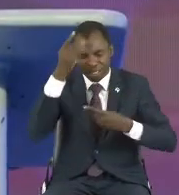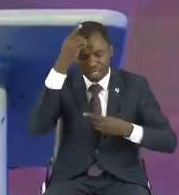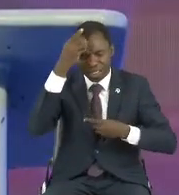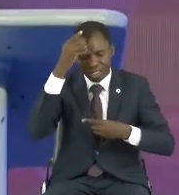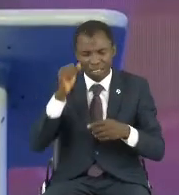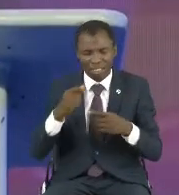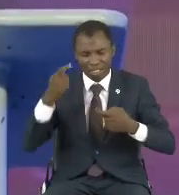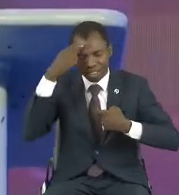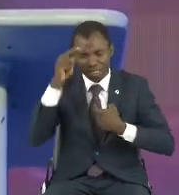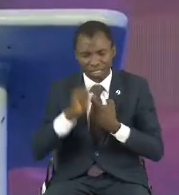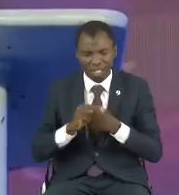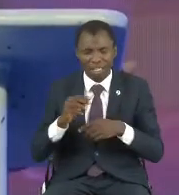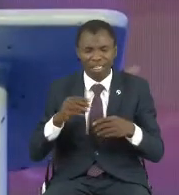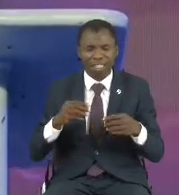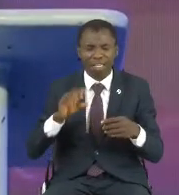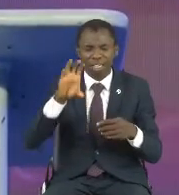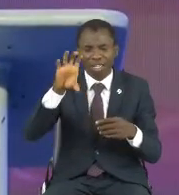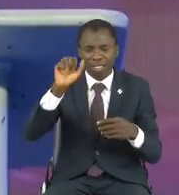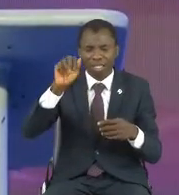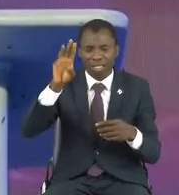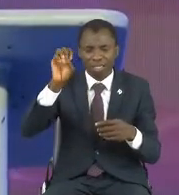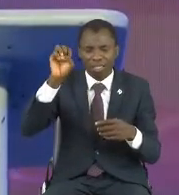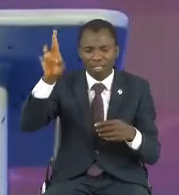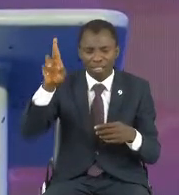ulcer, leukemia,